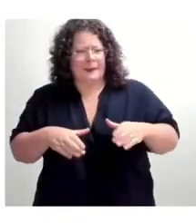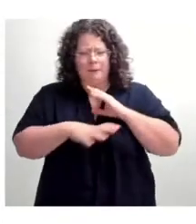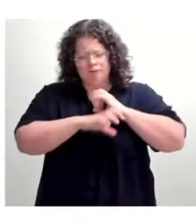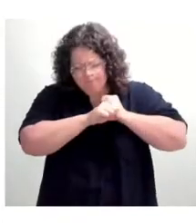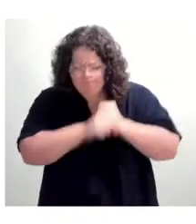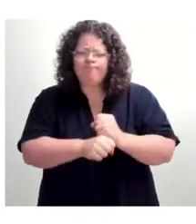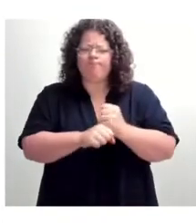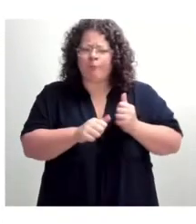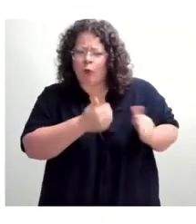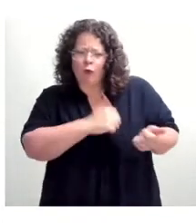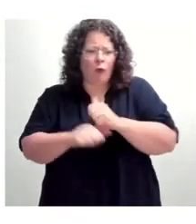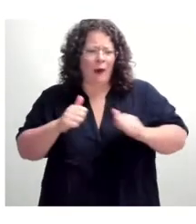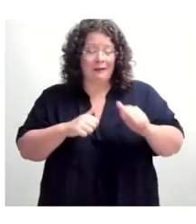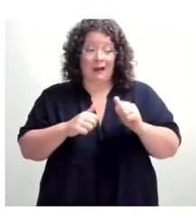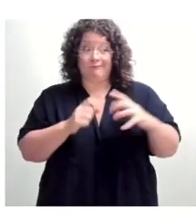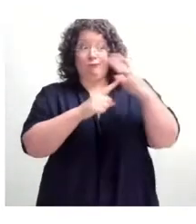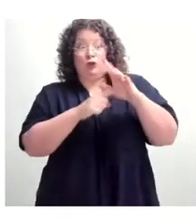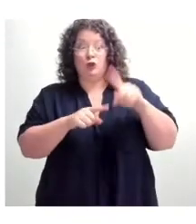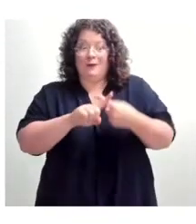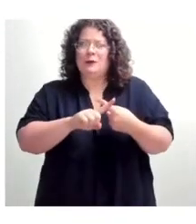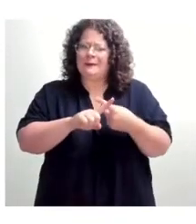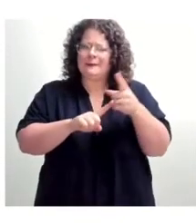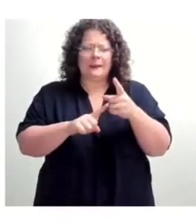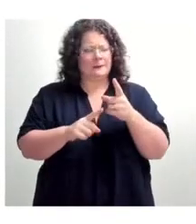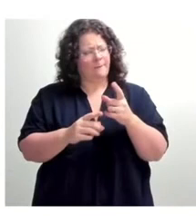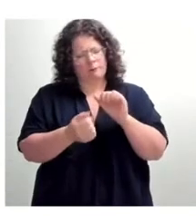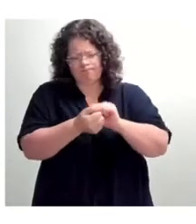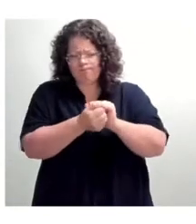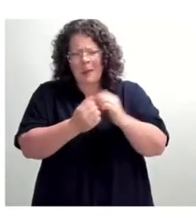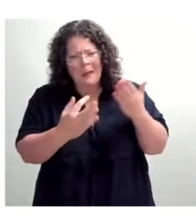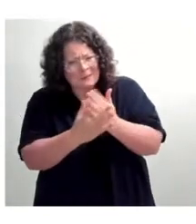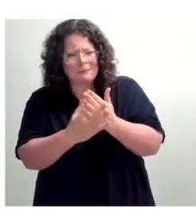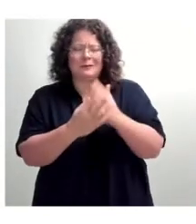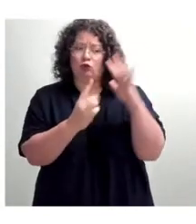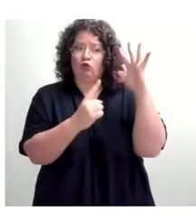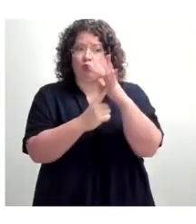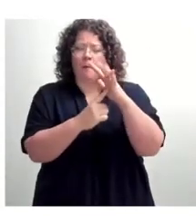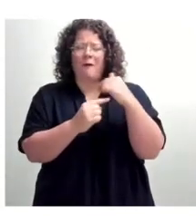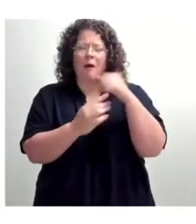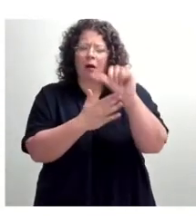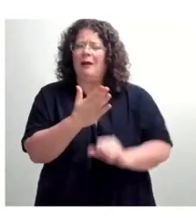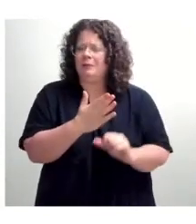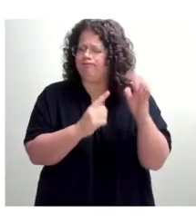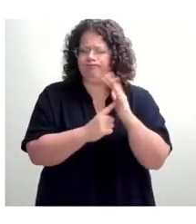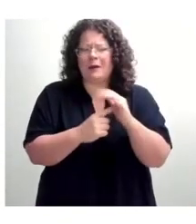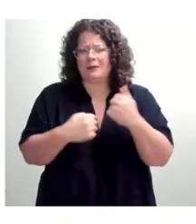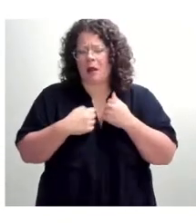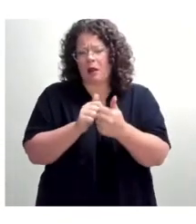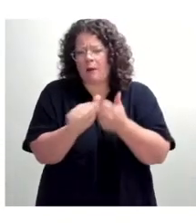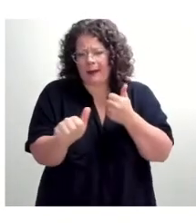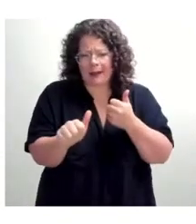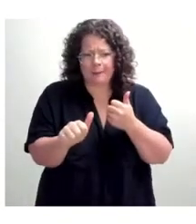company. And what I'm really excited about is the impact that we can have with our customers. And my goal is to